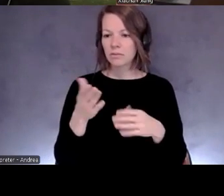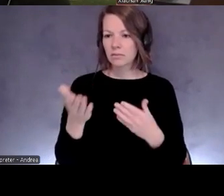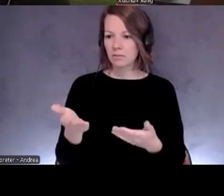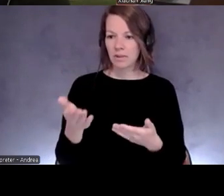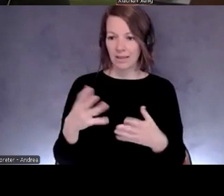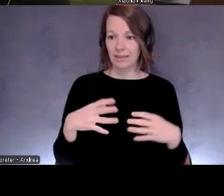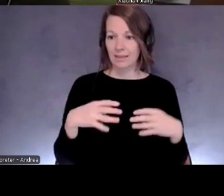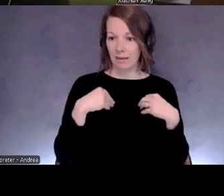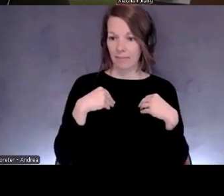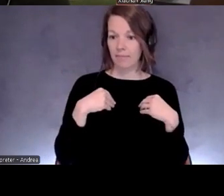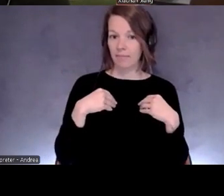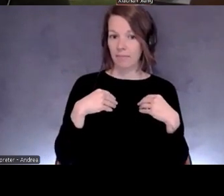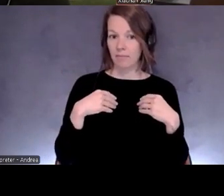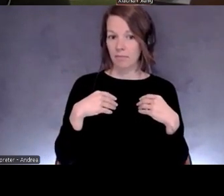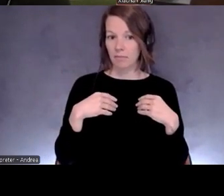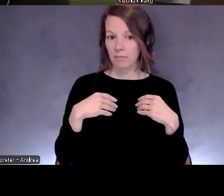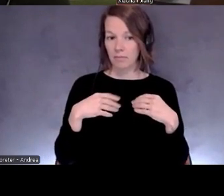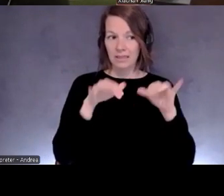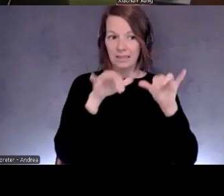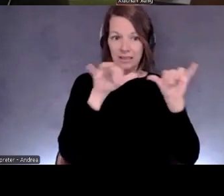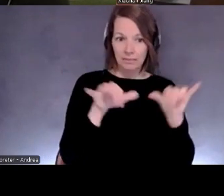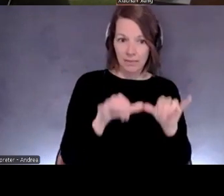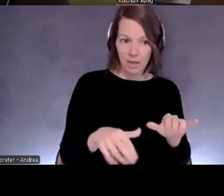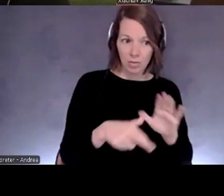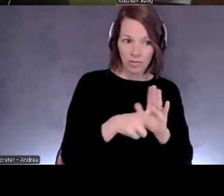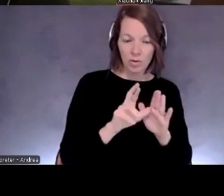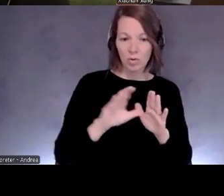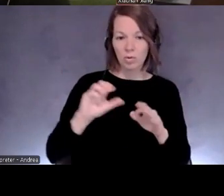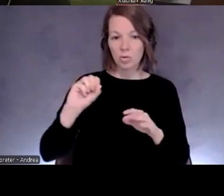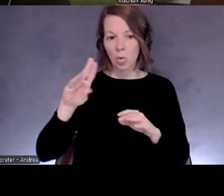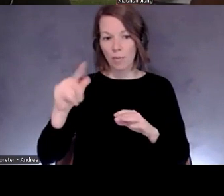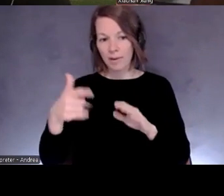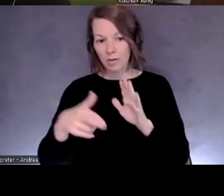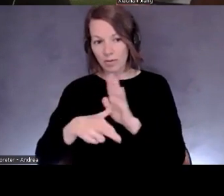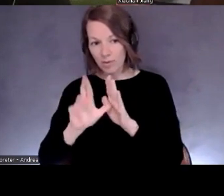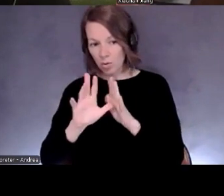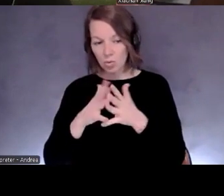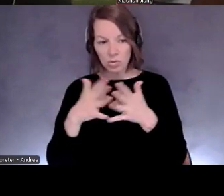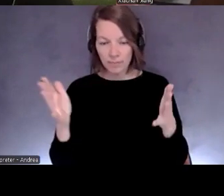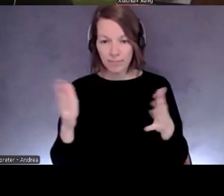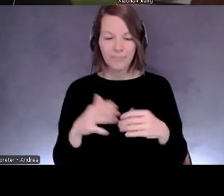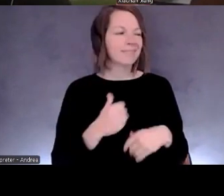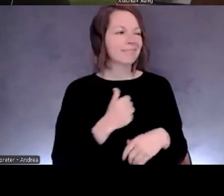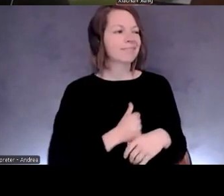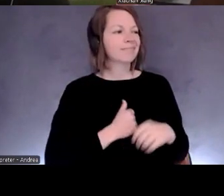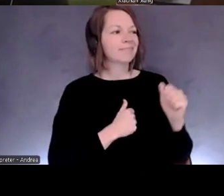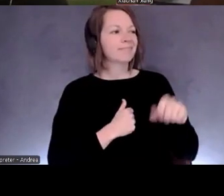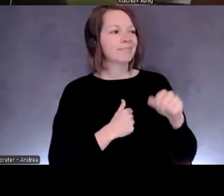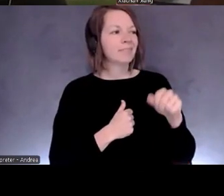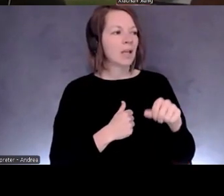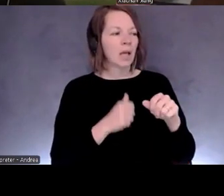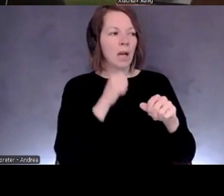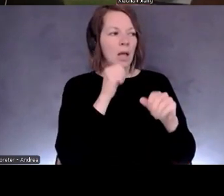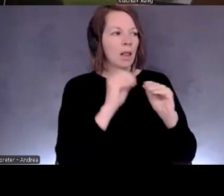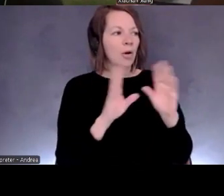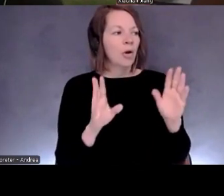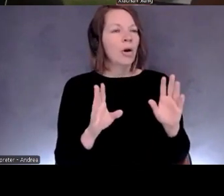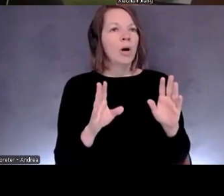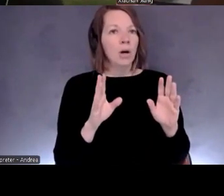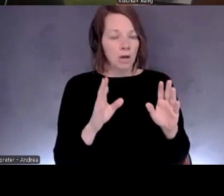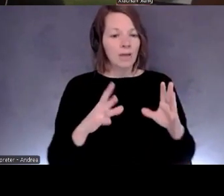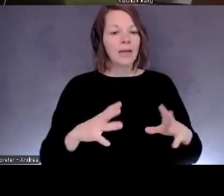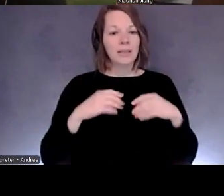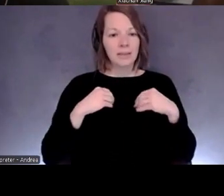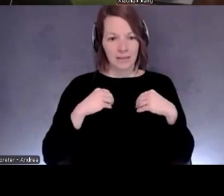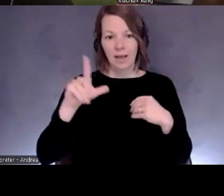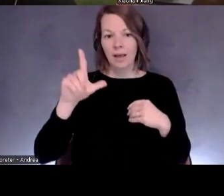accept systematic review, scoping review, and so on? Yes, I apologize for that lack of clarity. So we do accept